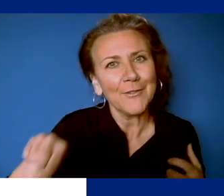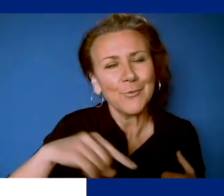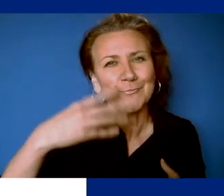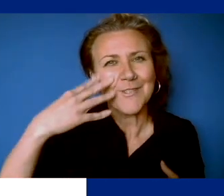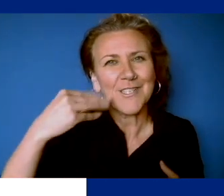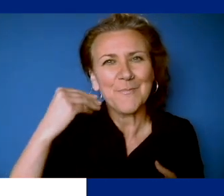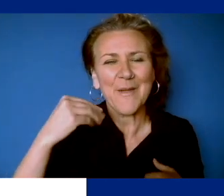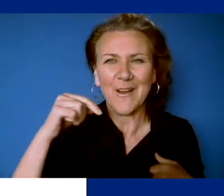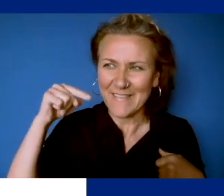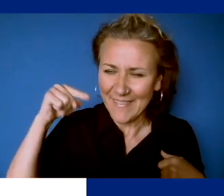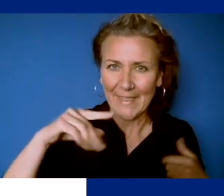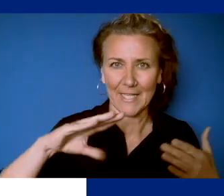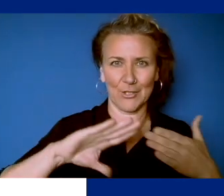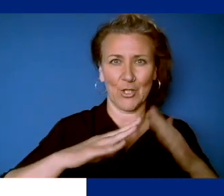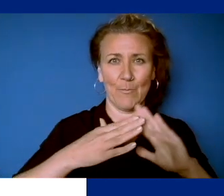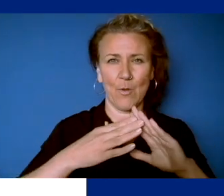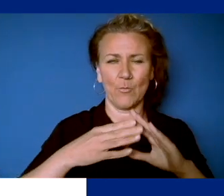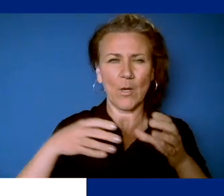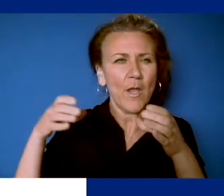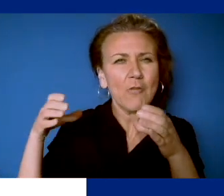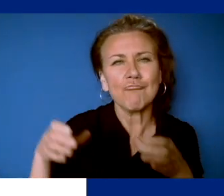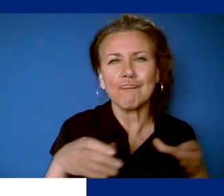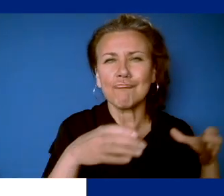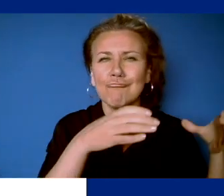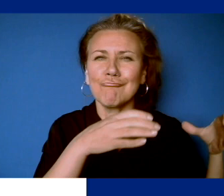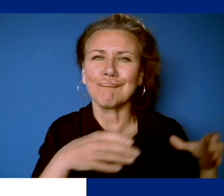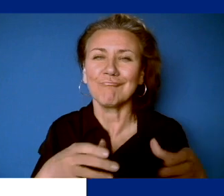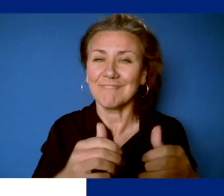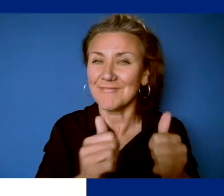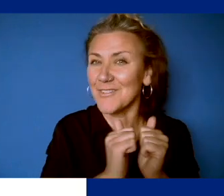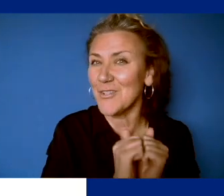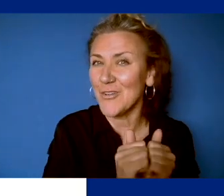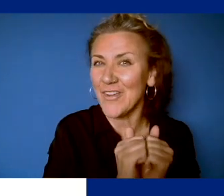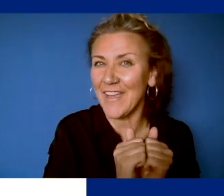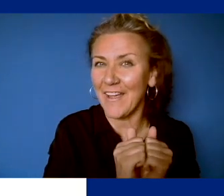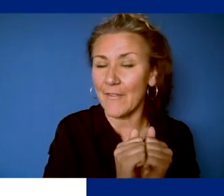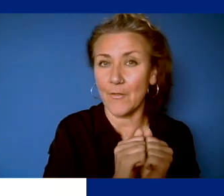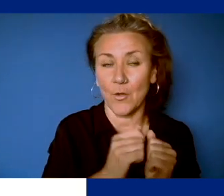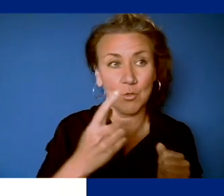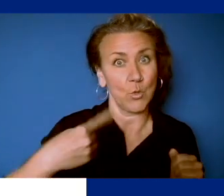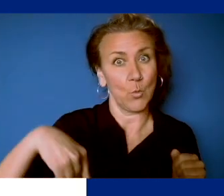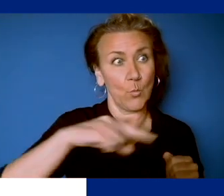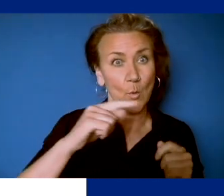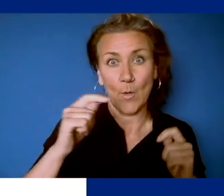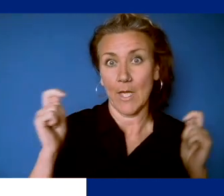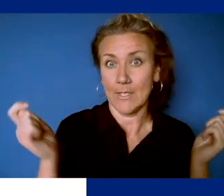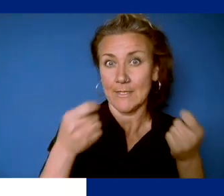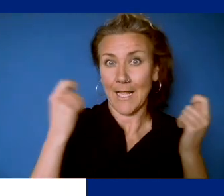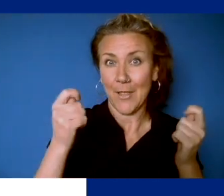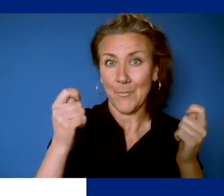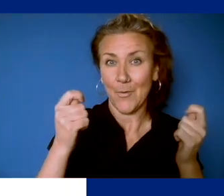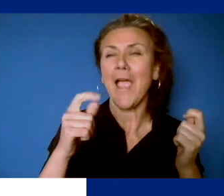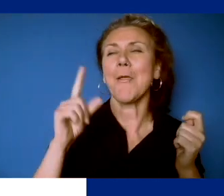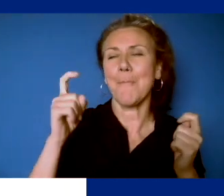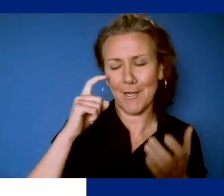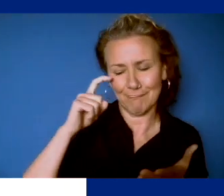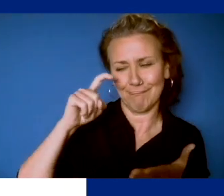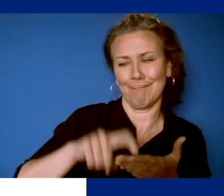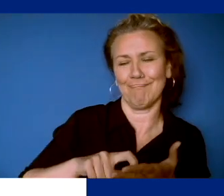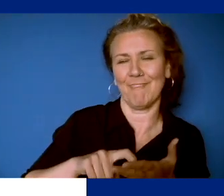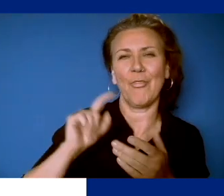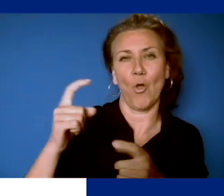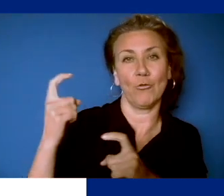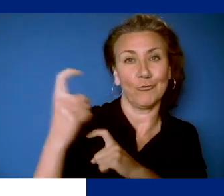to experience the community that moves together. So when we celebrate, we begin by celebrating our